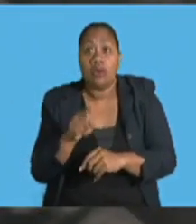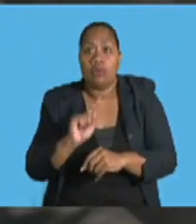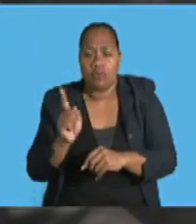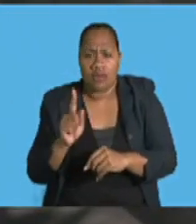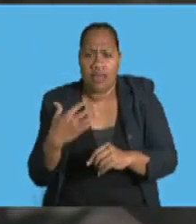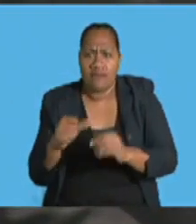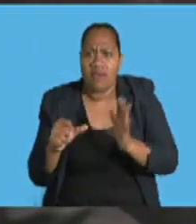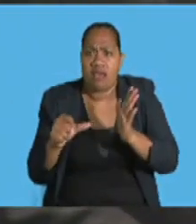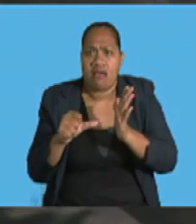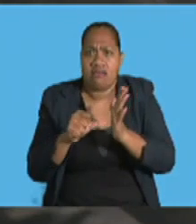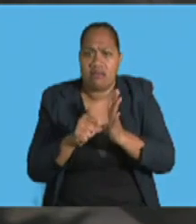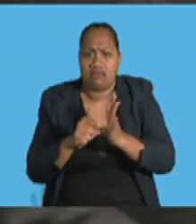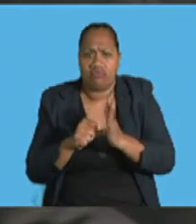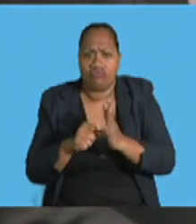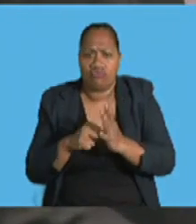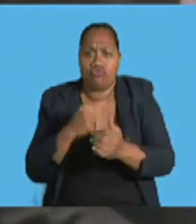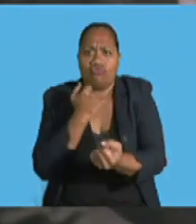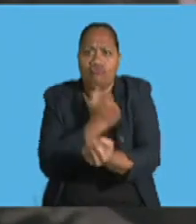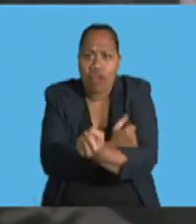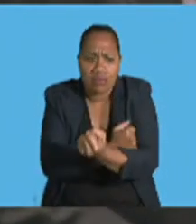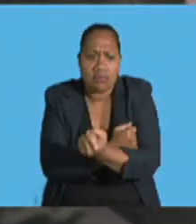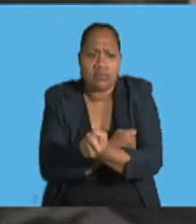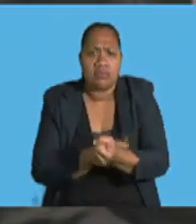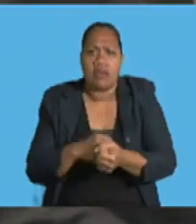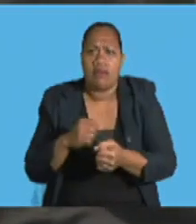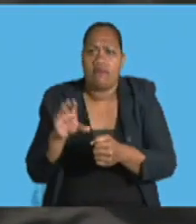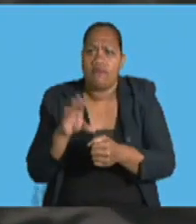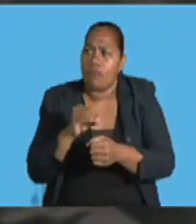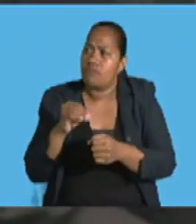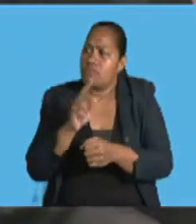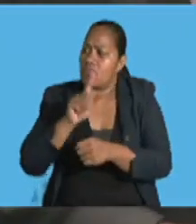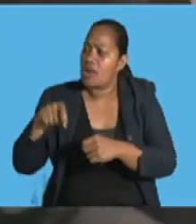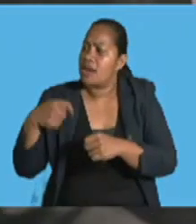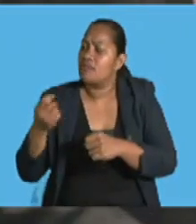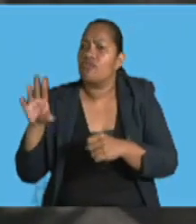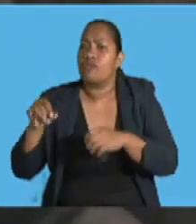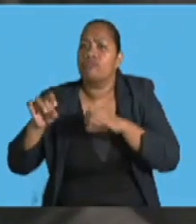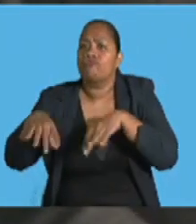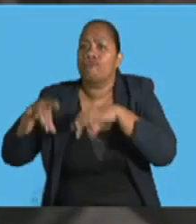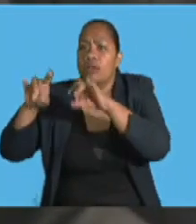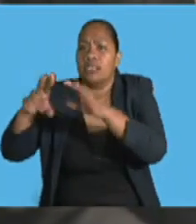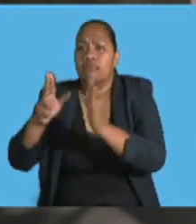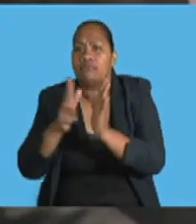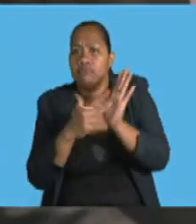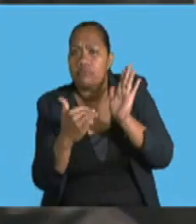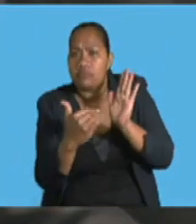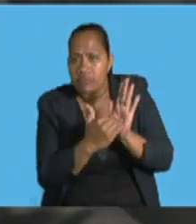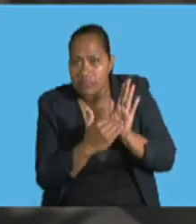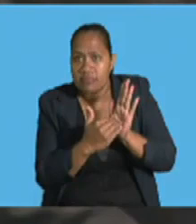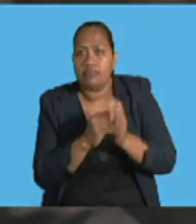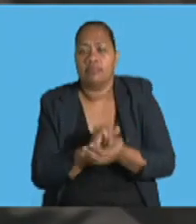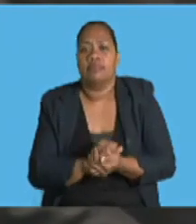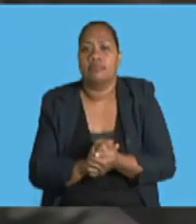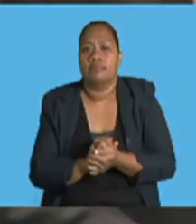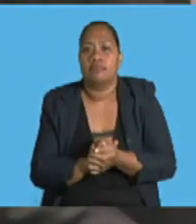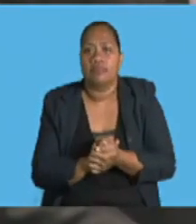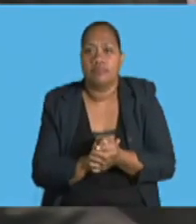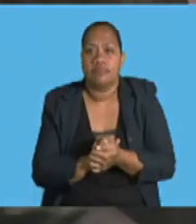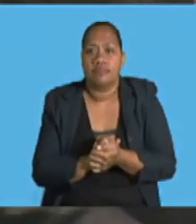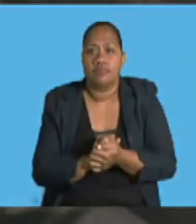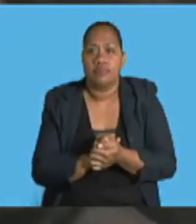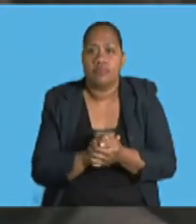point for our neighbors, particularly from Australia and New Zealand. Likewise, cannabis sativa